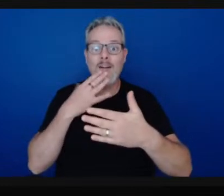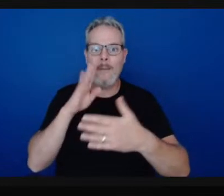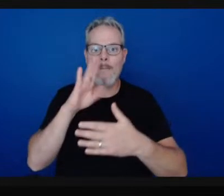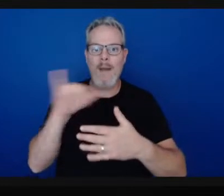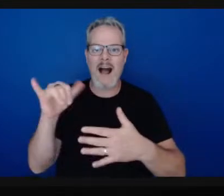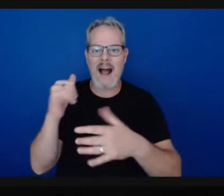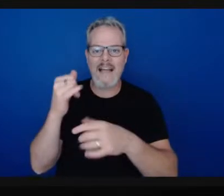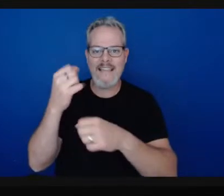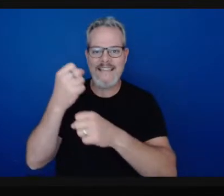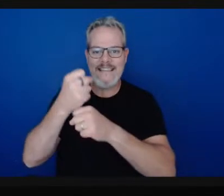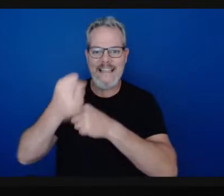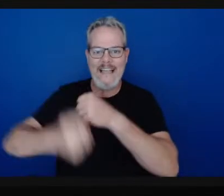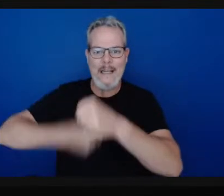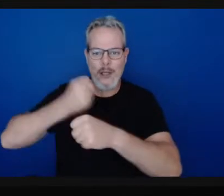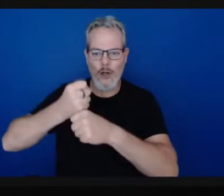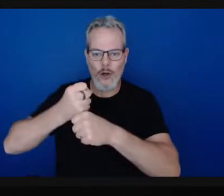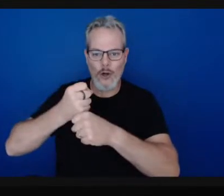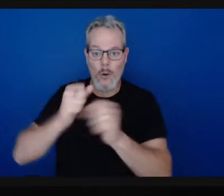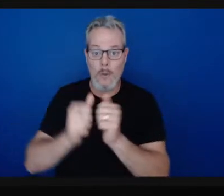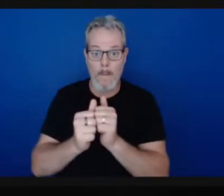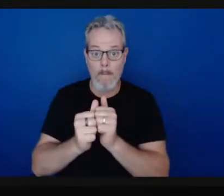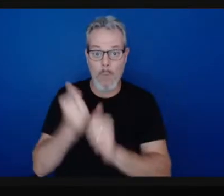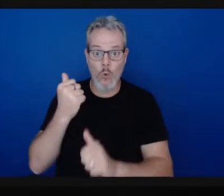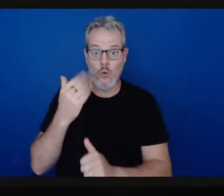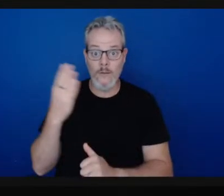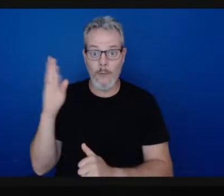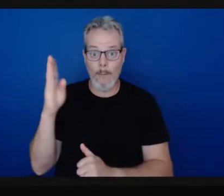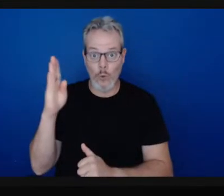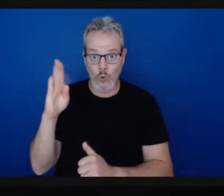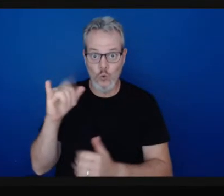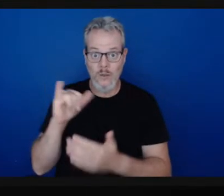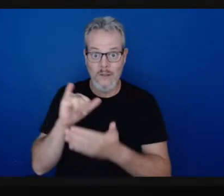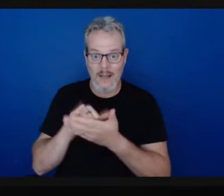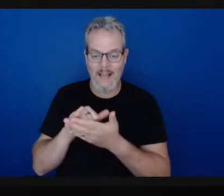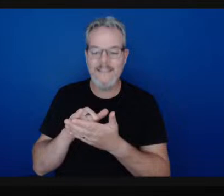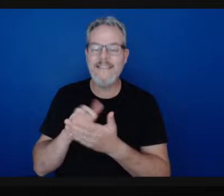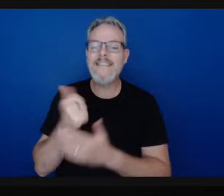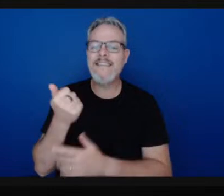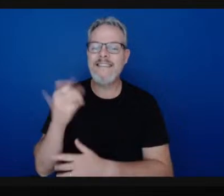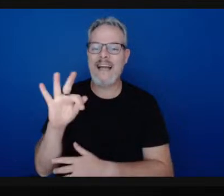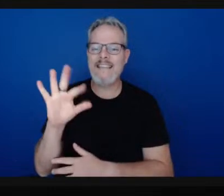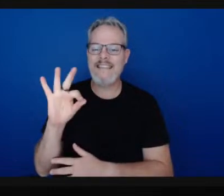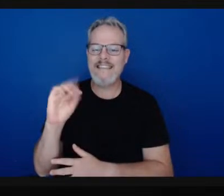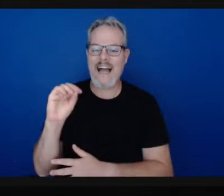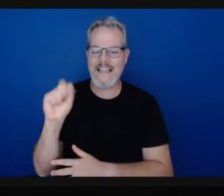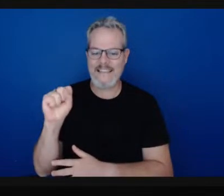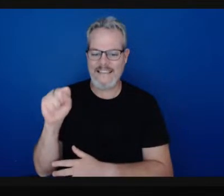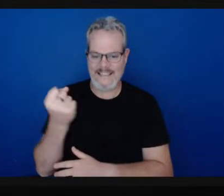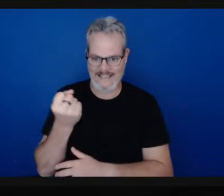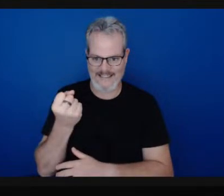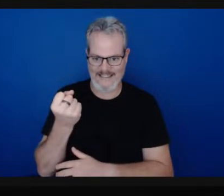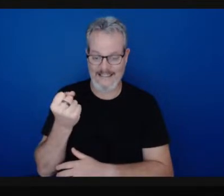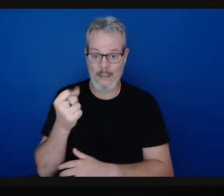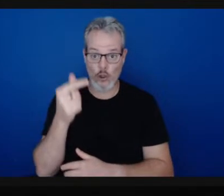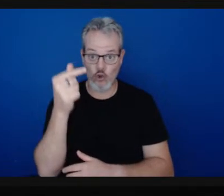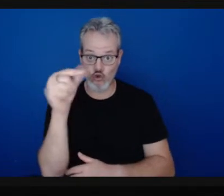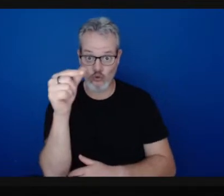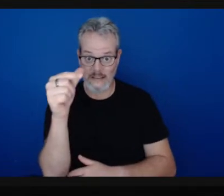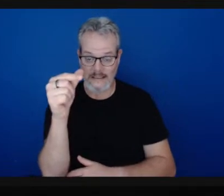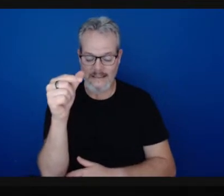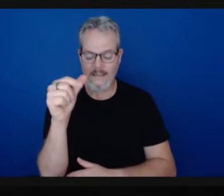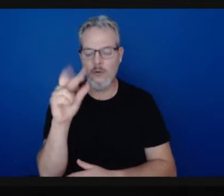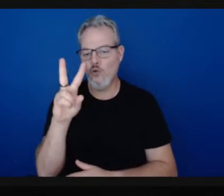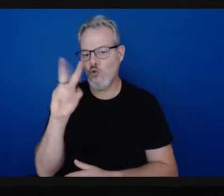these blues are in the 90s, is what you need to know right there, right? Greens in the early